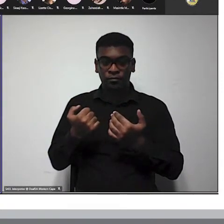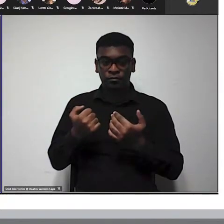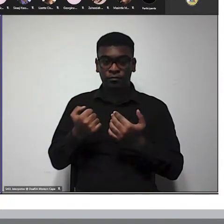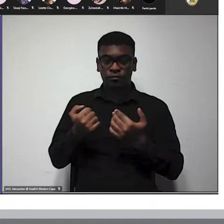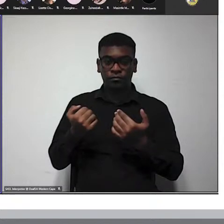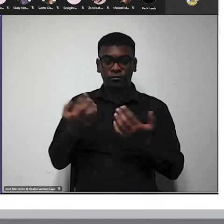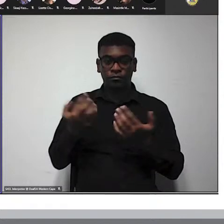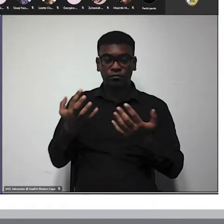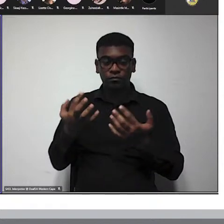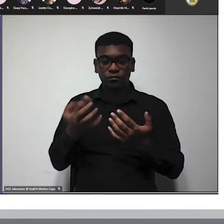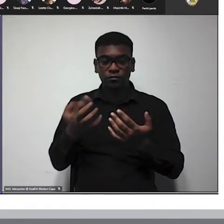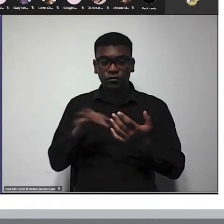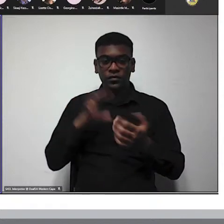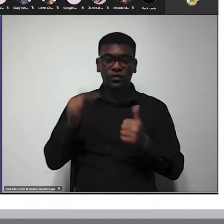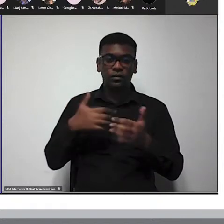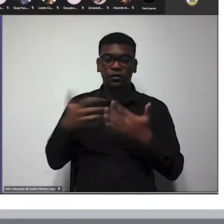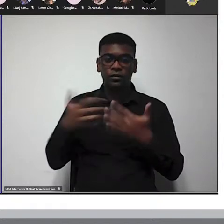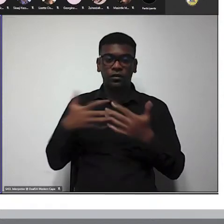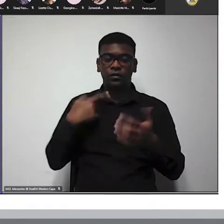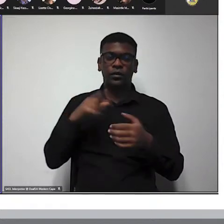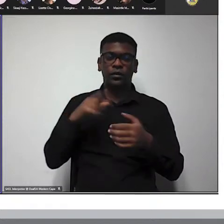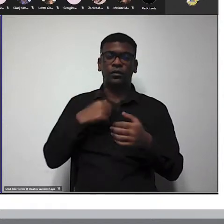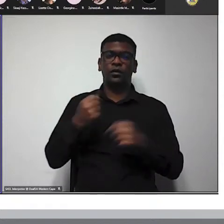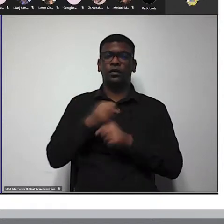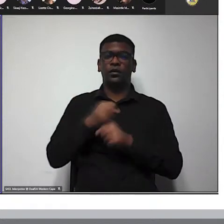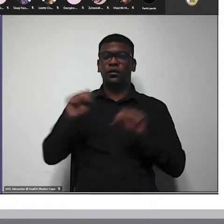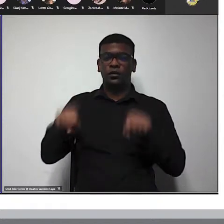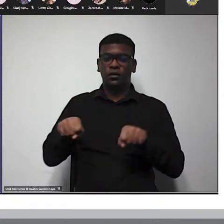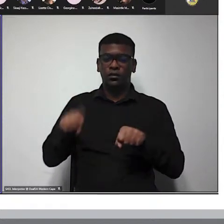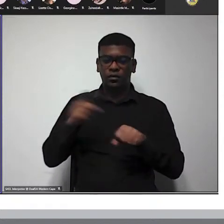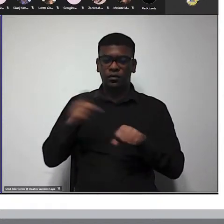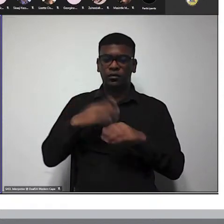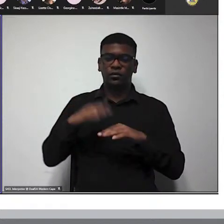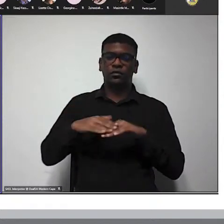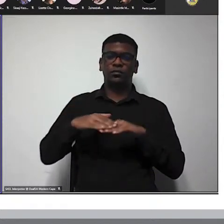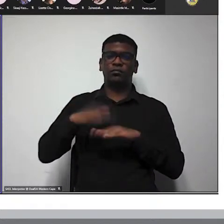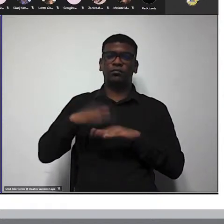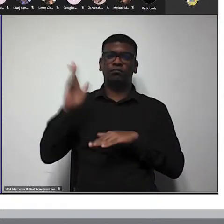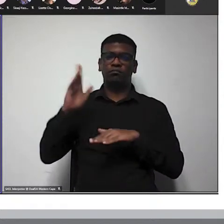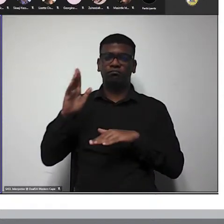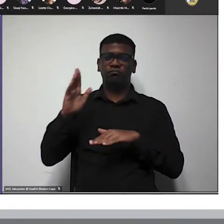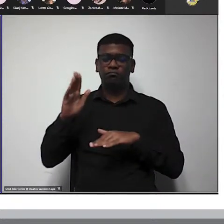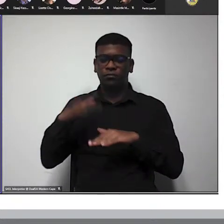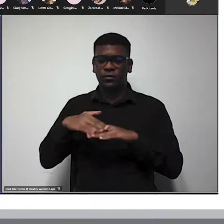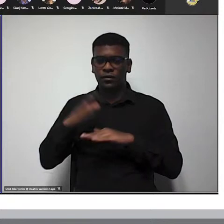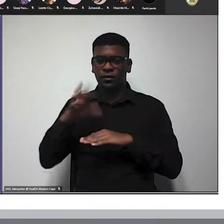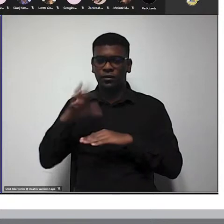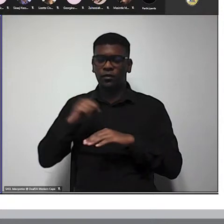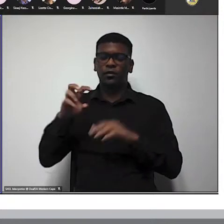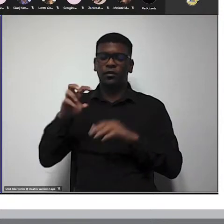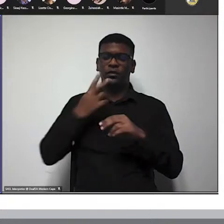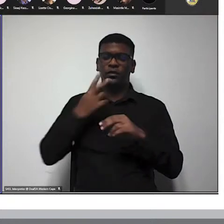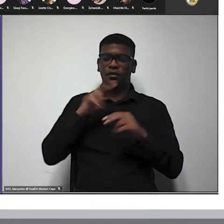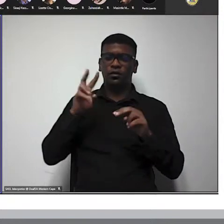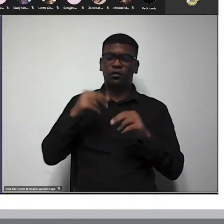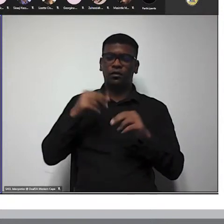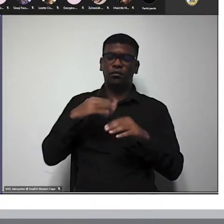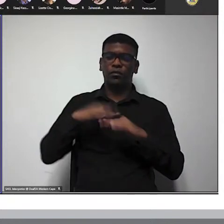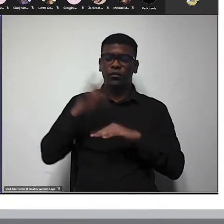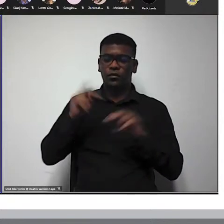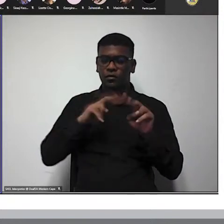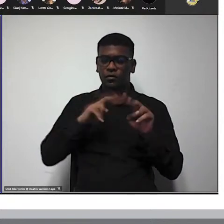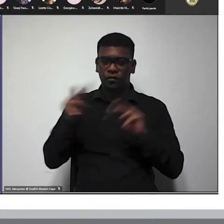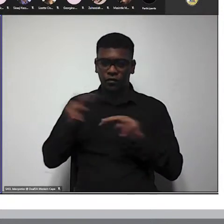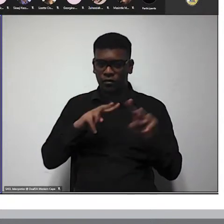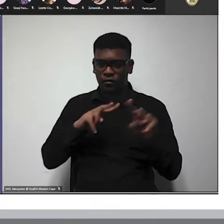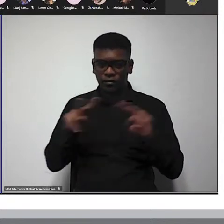I think the good thing about a free trade agreement is that it's much more permanent and you're not constantly under review. But